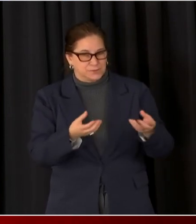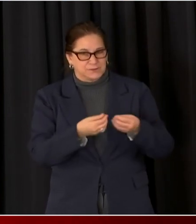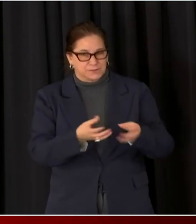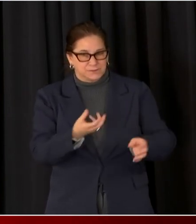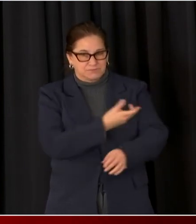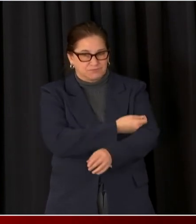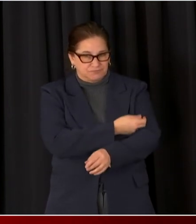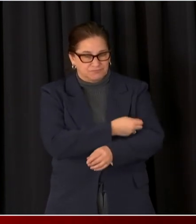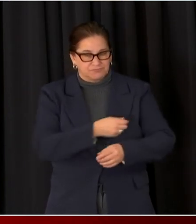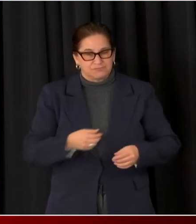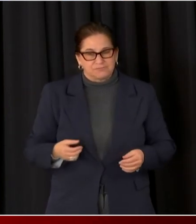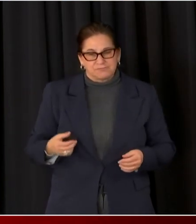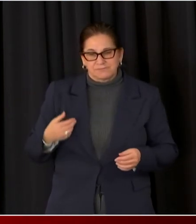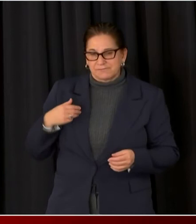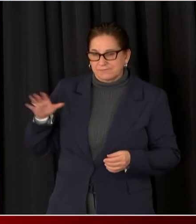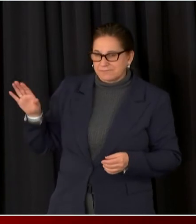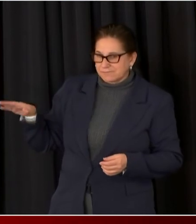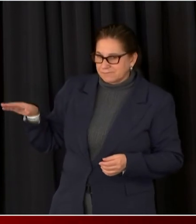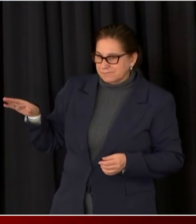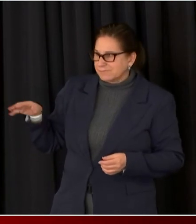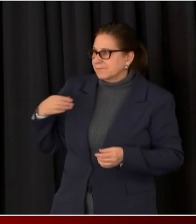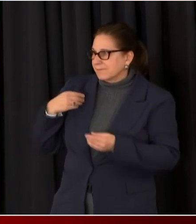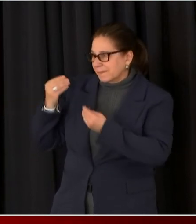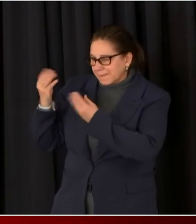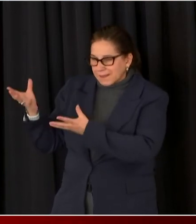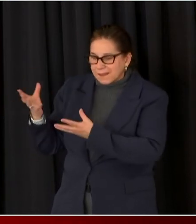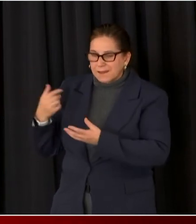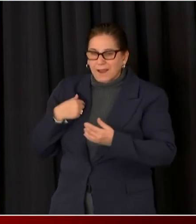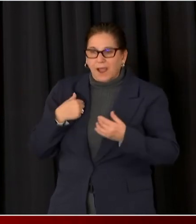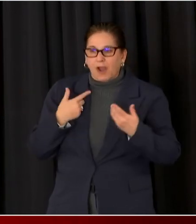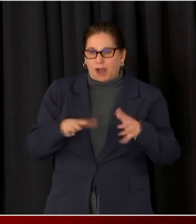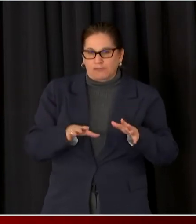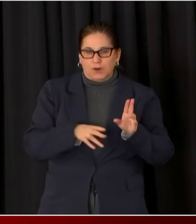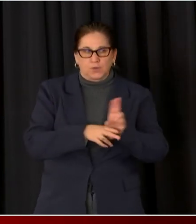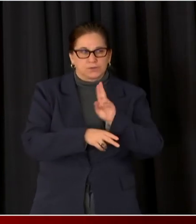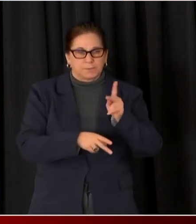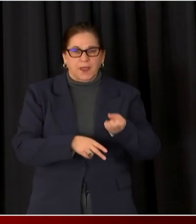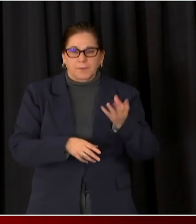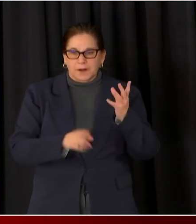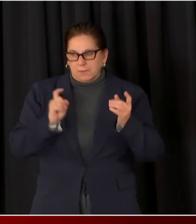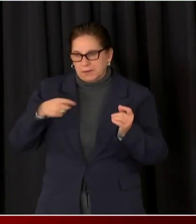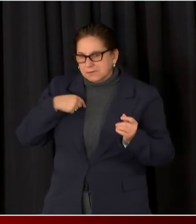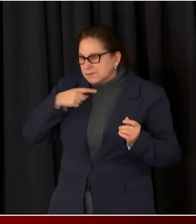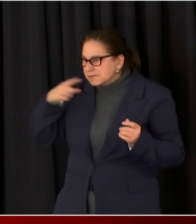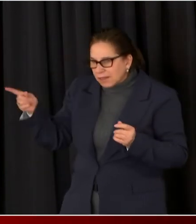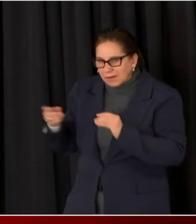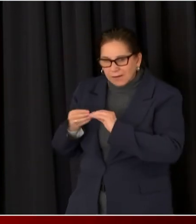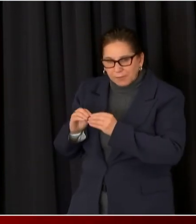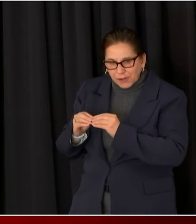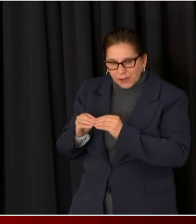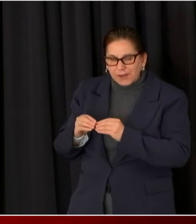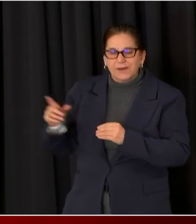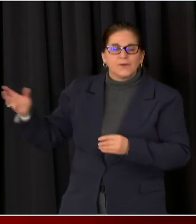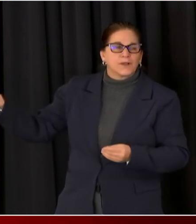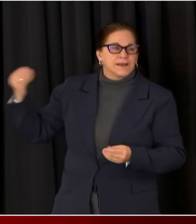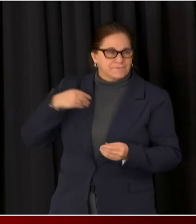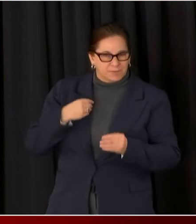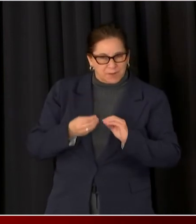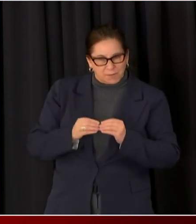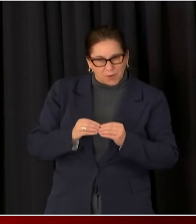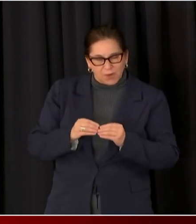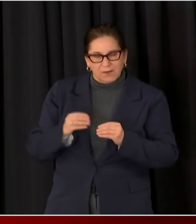original allocation of 6,825 doses. And then they will release to us additional doses of vaccine that we